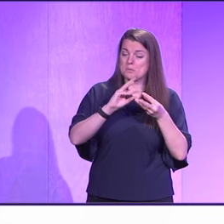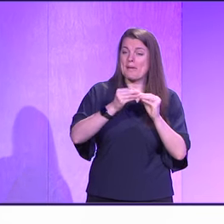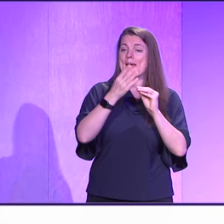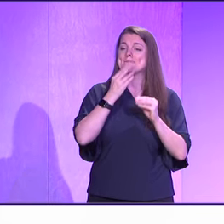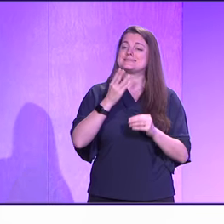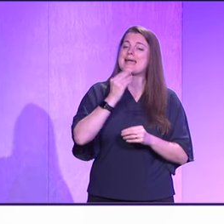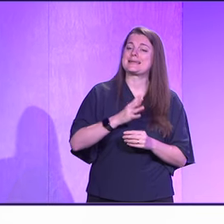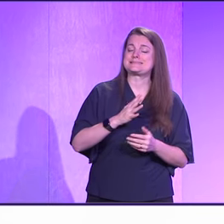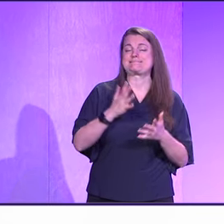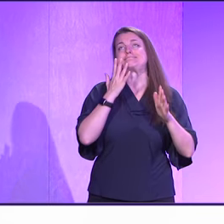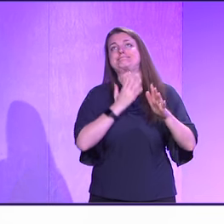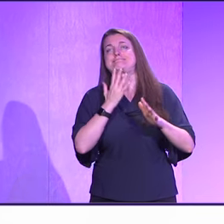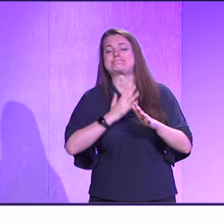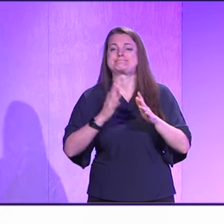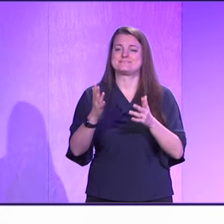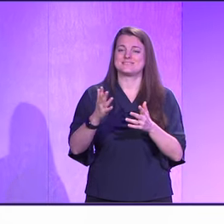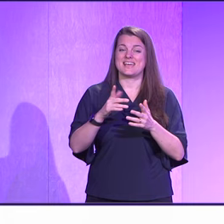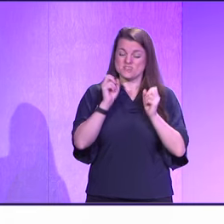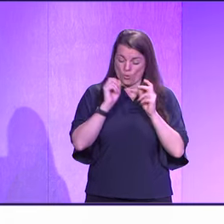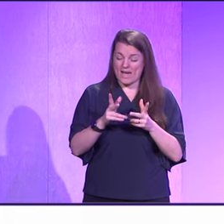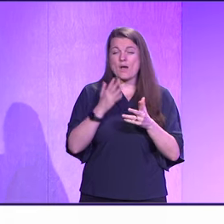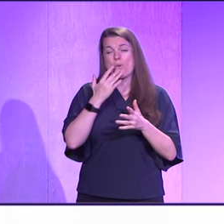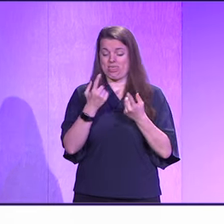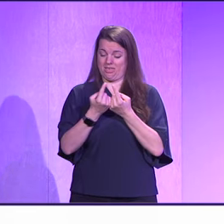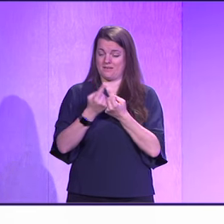do. Things go wrong. It's okay to fail.